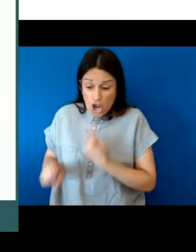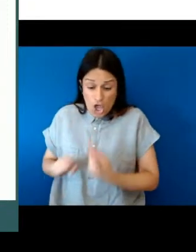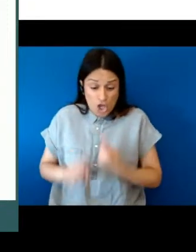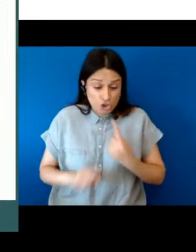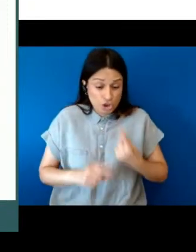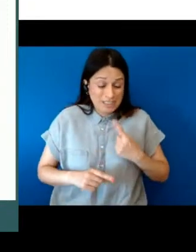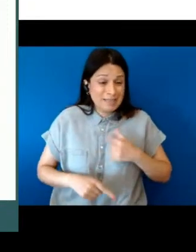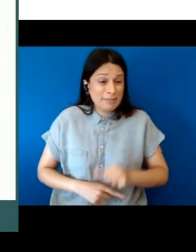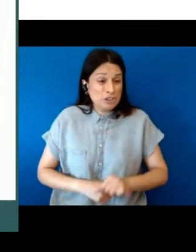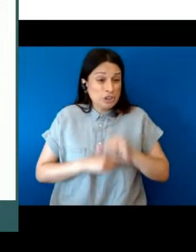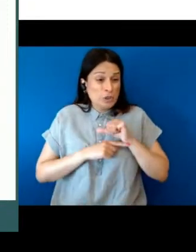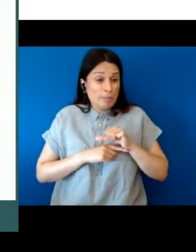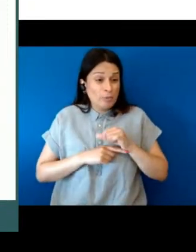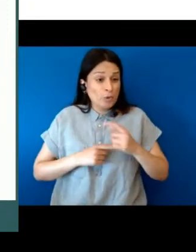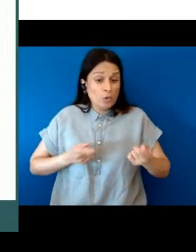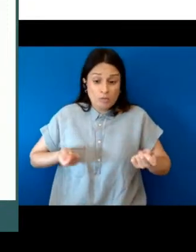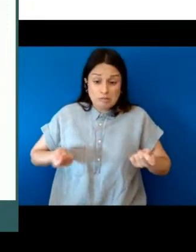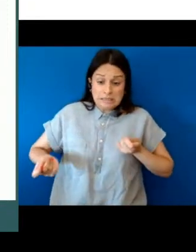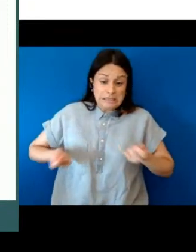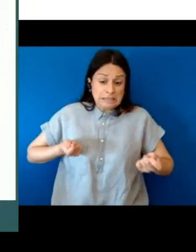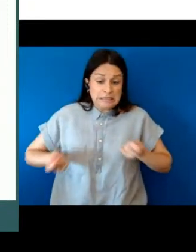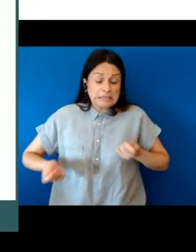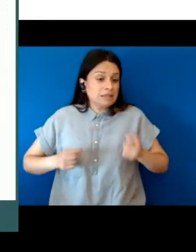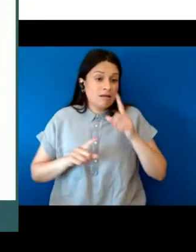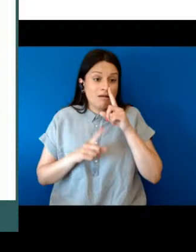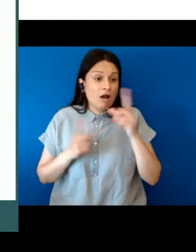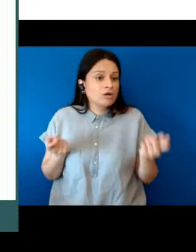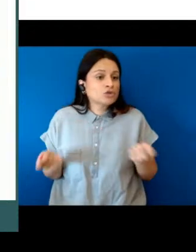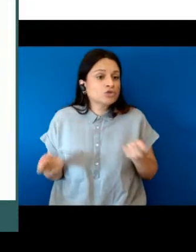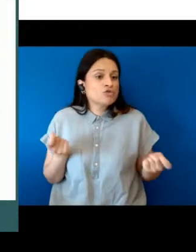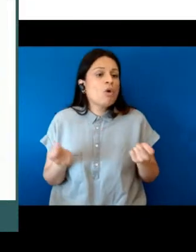have worse symptoms. Next slide, please.